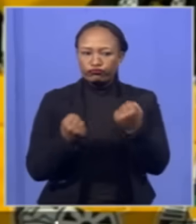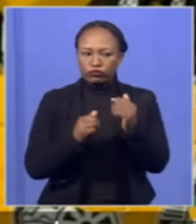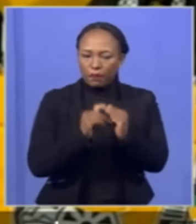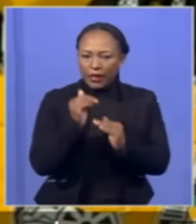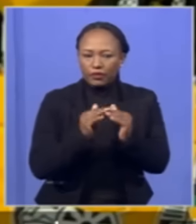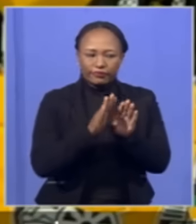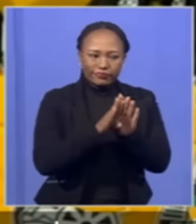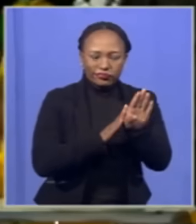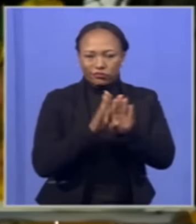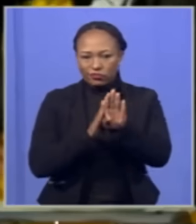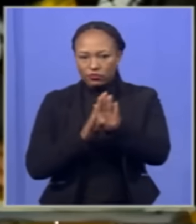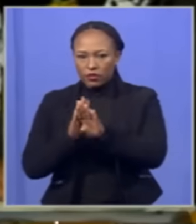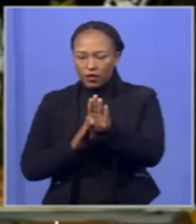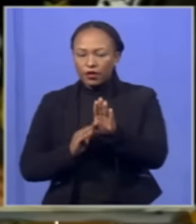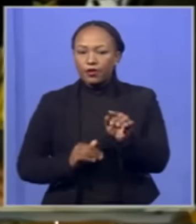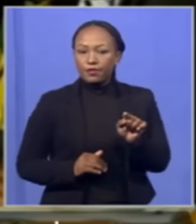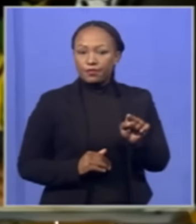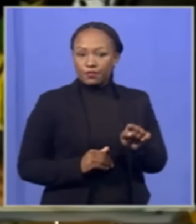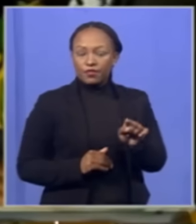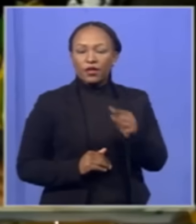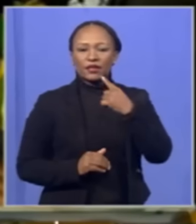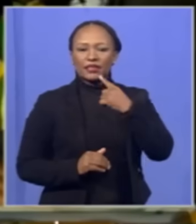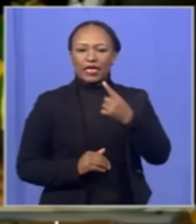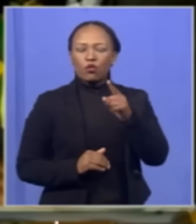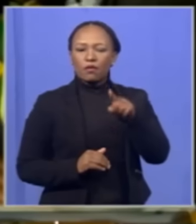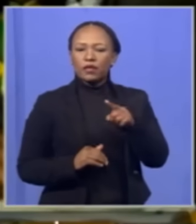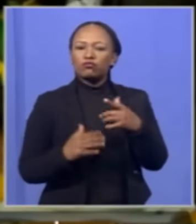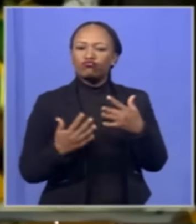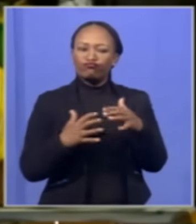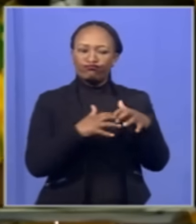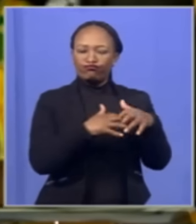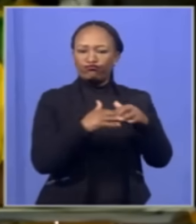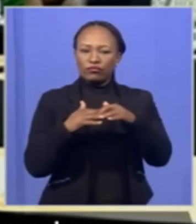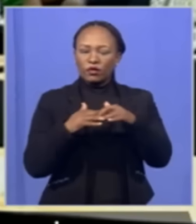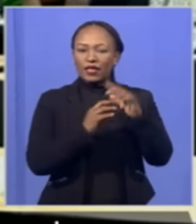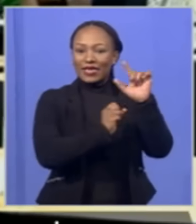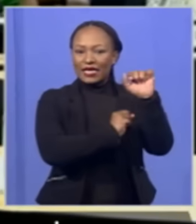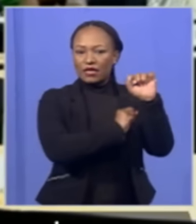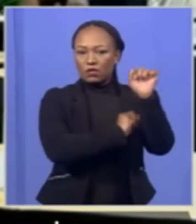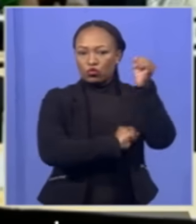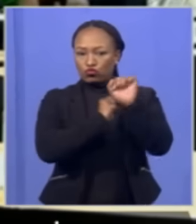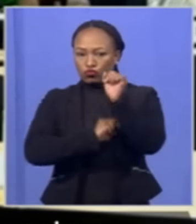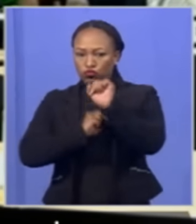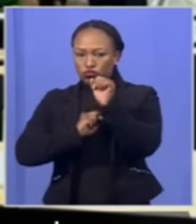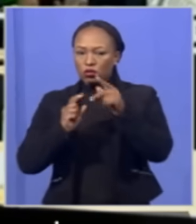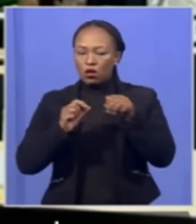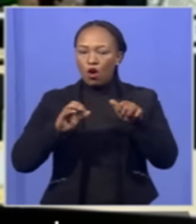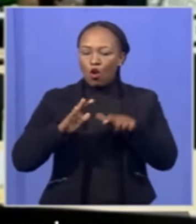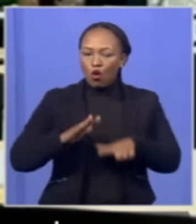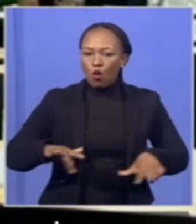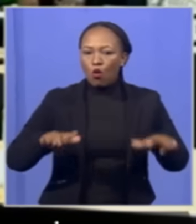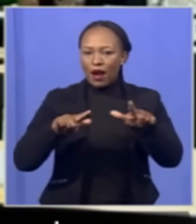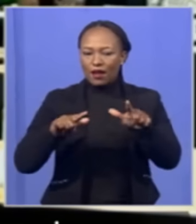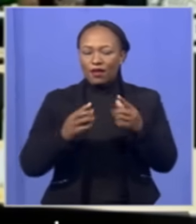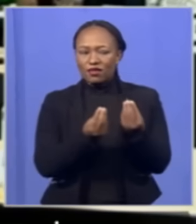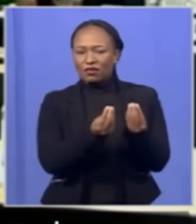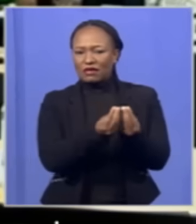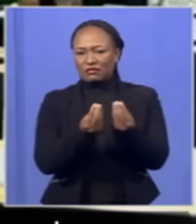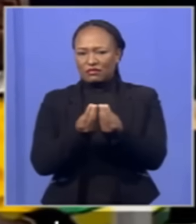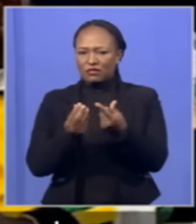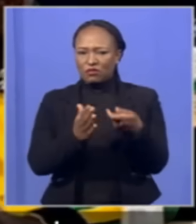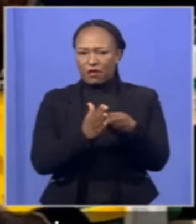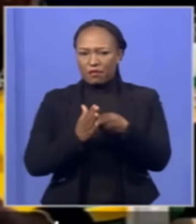engagements reaffirm the centrality of industrialization, localization, and value chain development. It recognized the